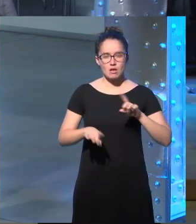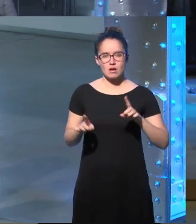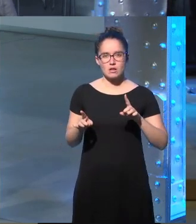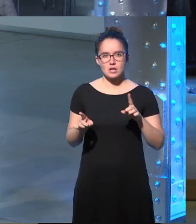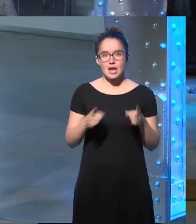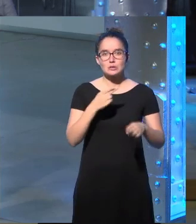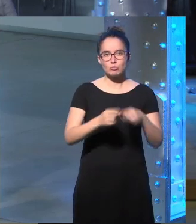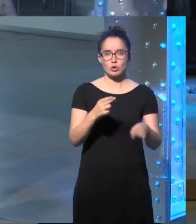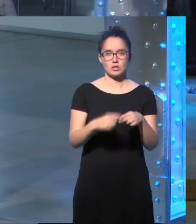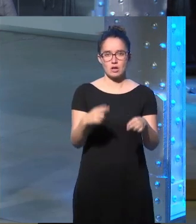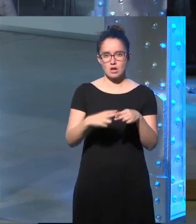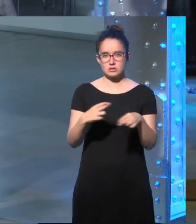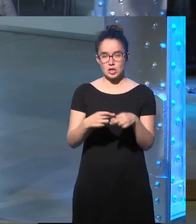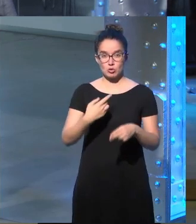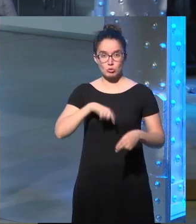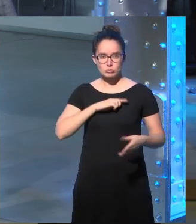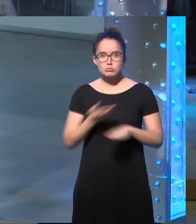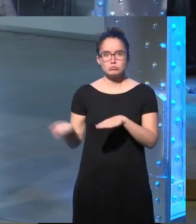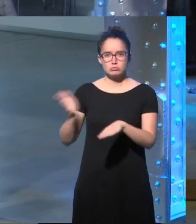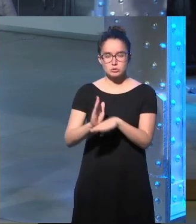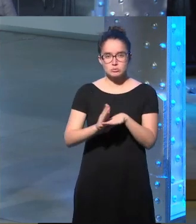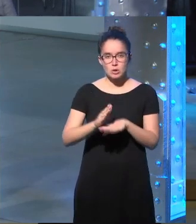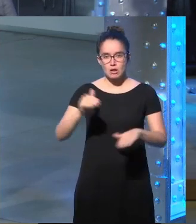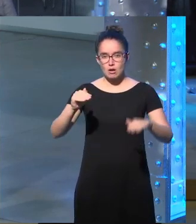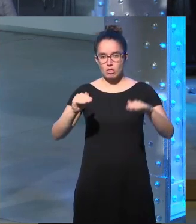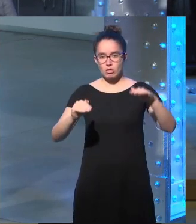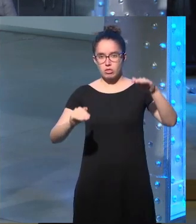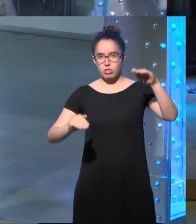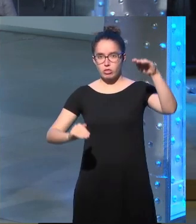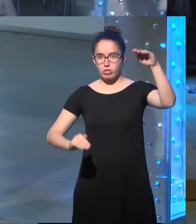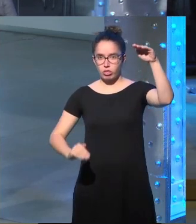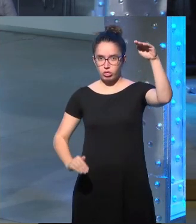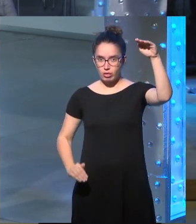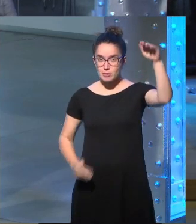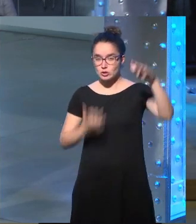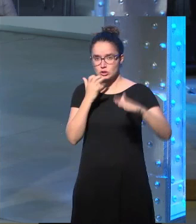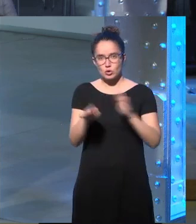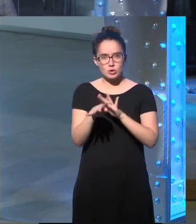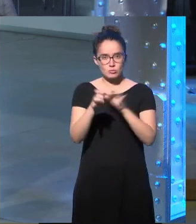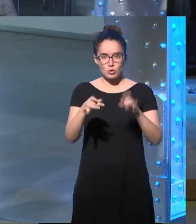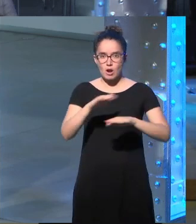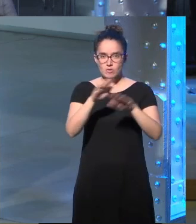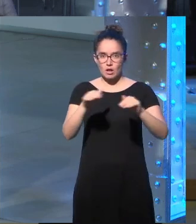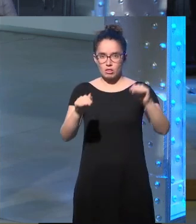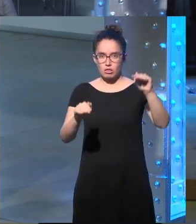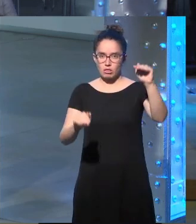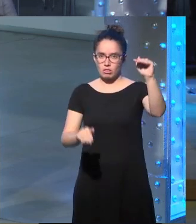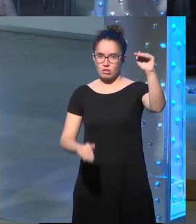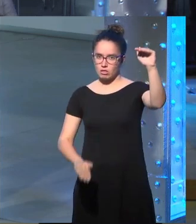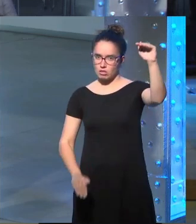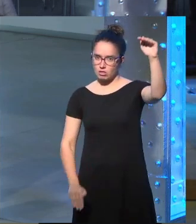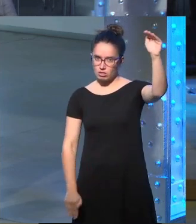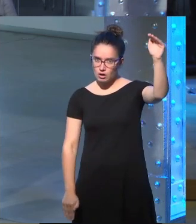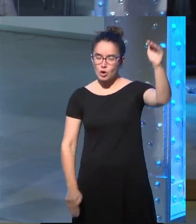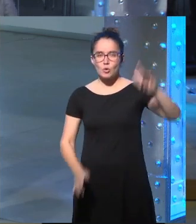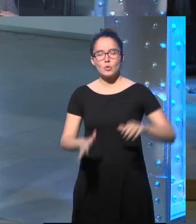will depend on what we do. Of course, the policies that we propose, they will be growing or not, but the trend is that they will continue growing.